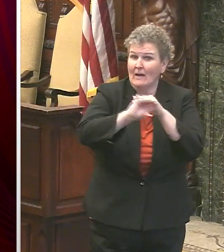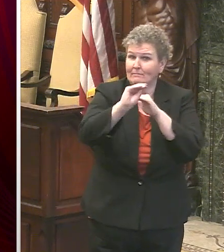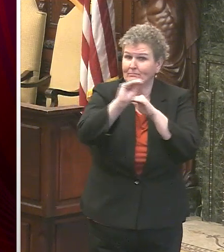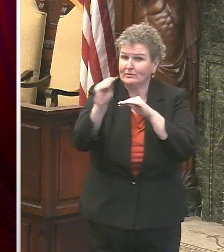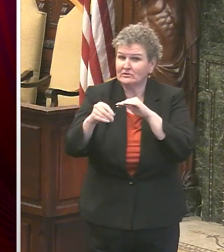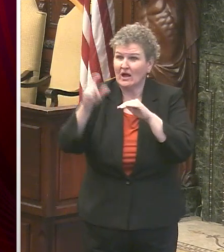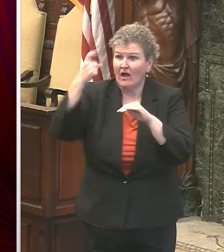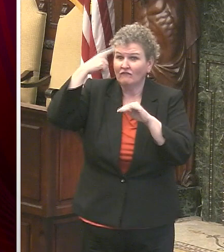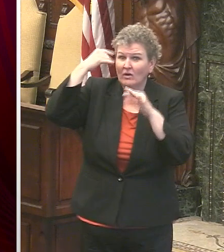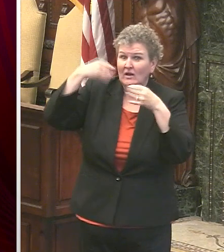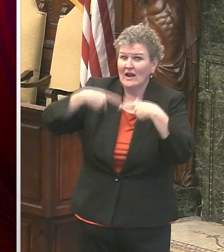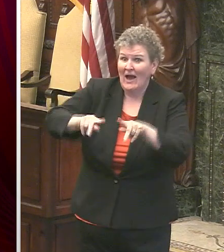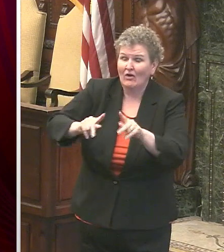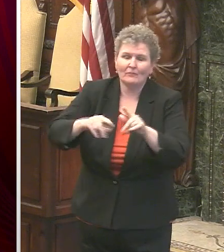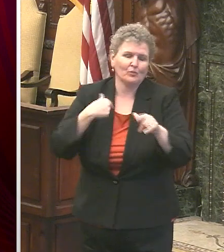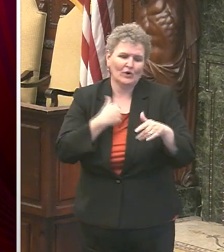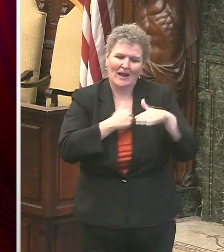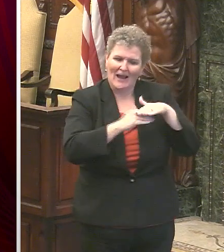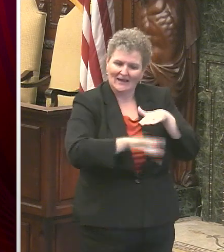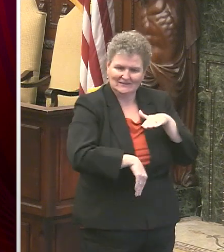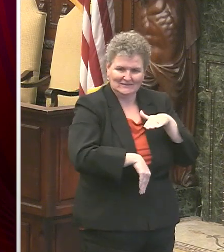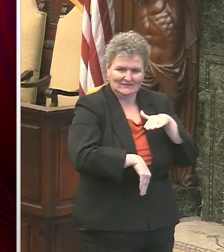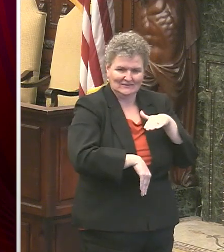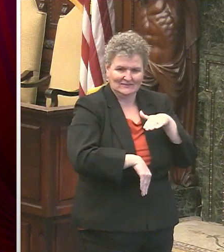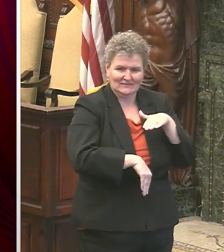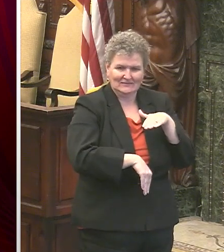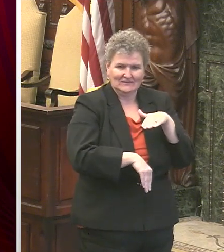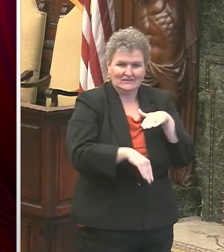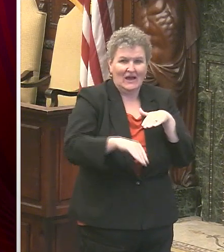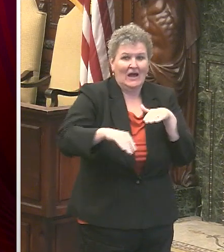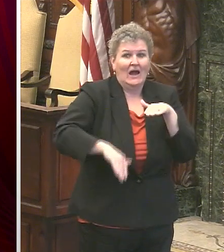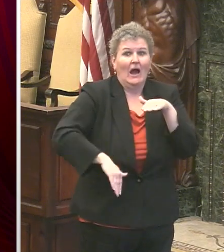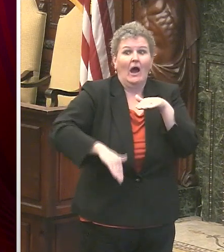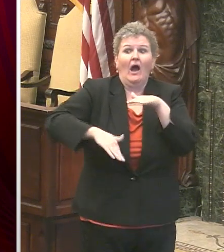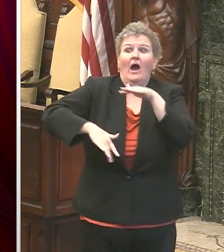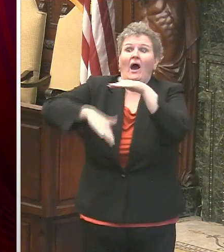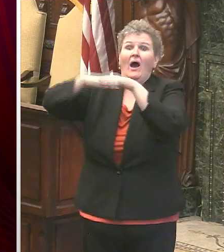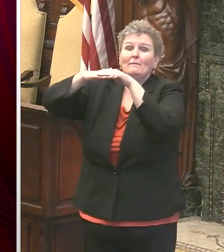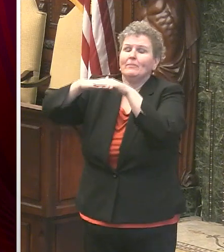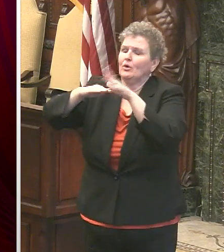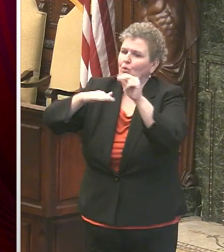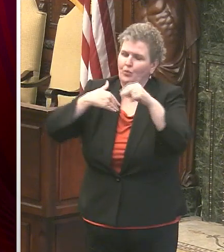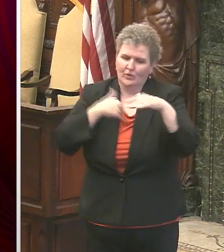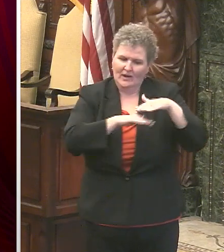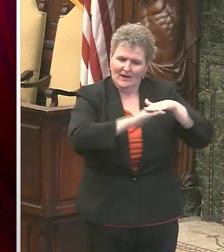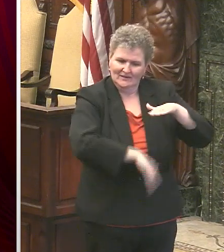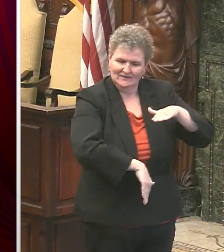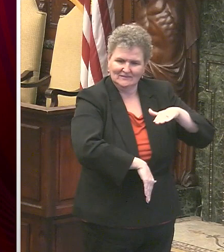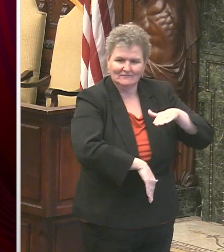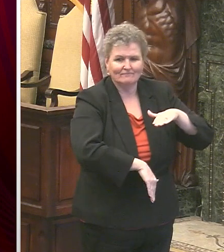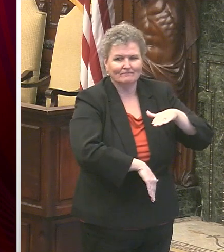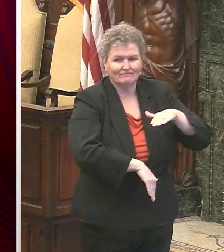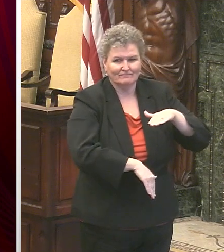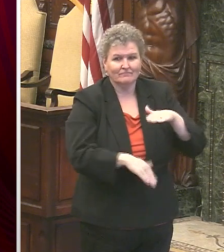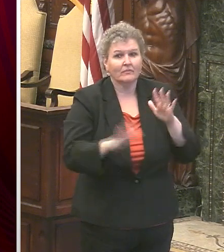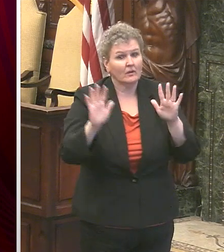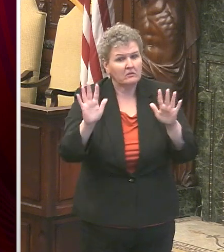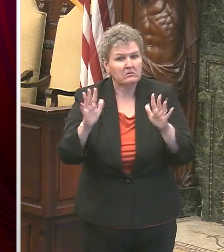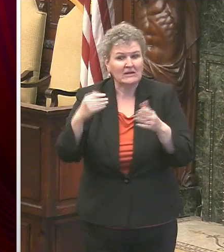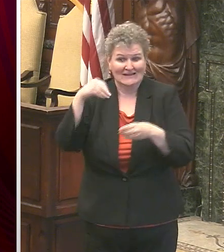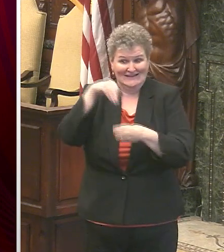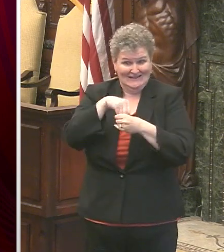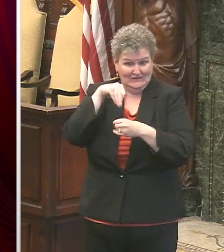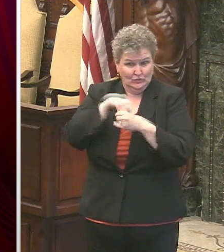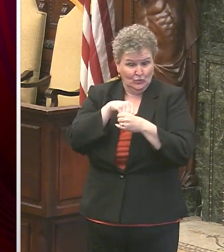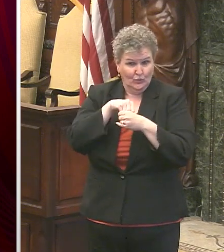and a lower absolute cap on the number of people that is allowed by the governor. So here's how it would work out. Indoors, we would